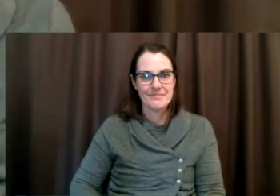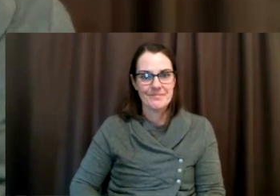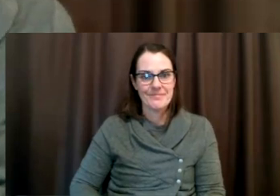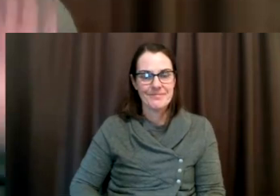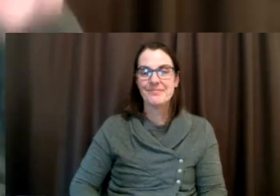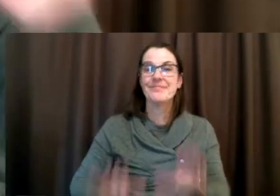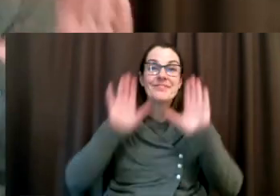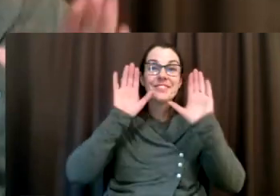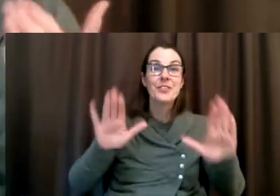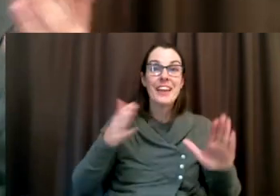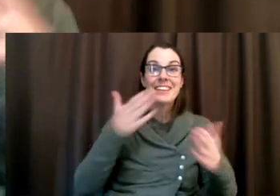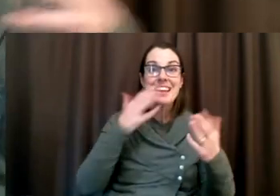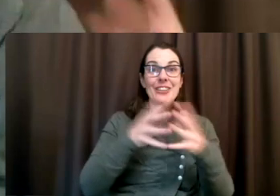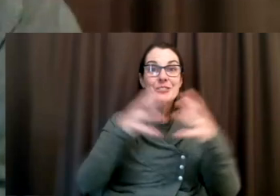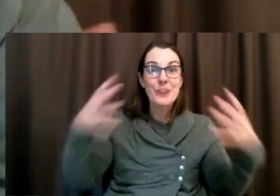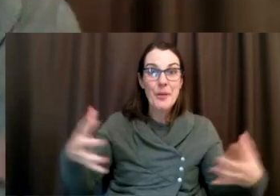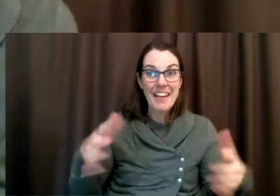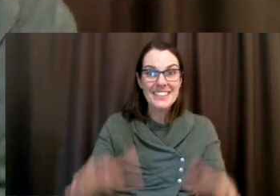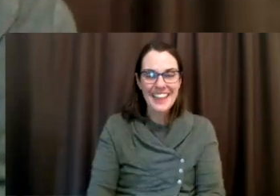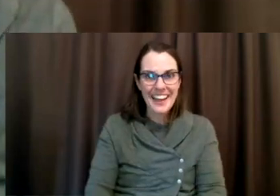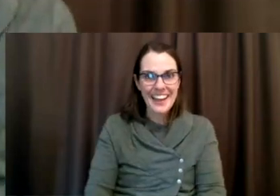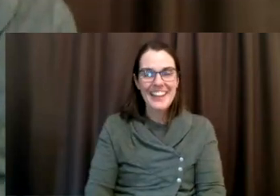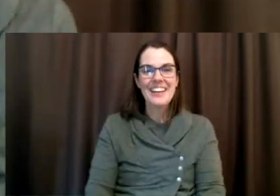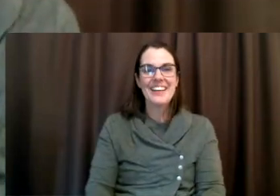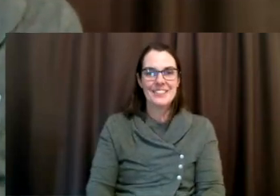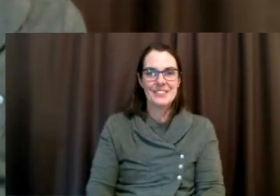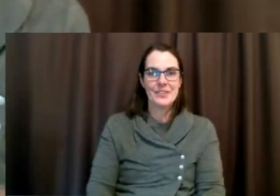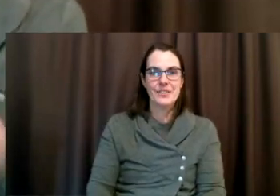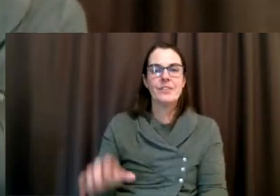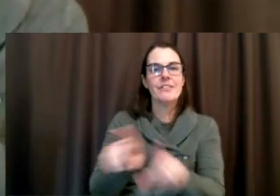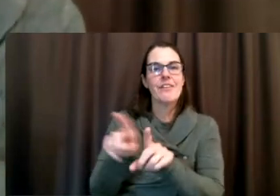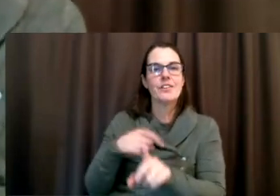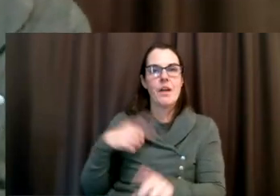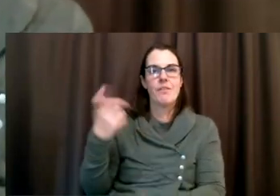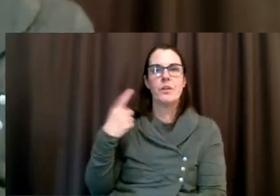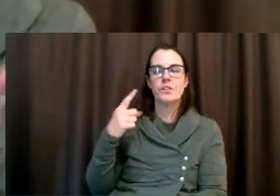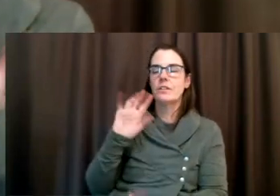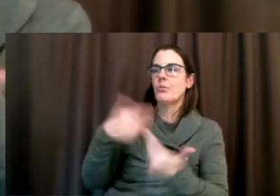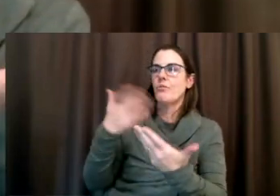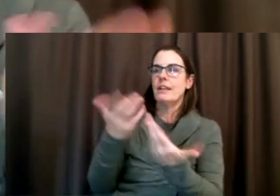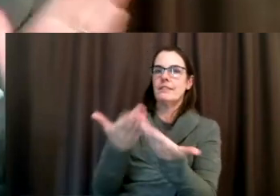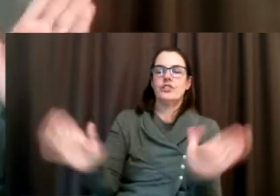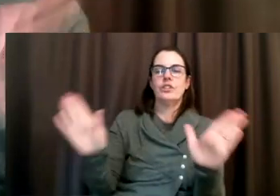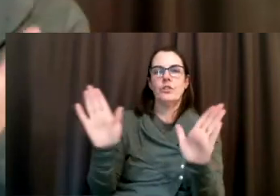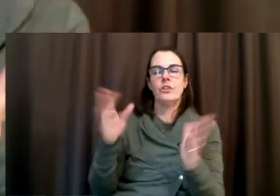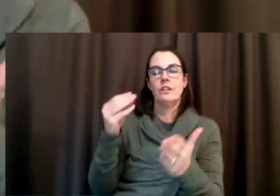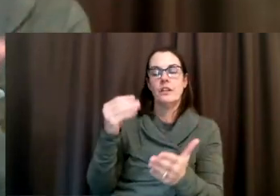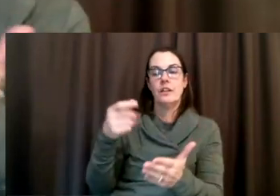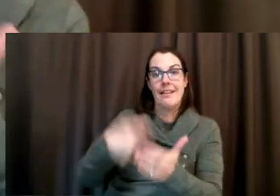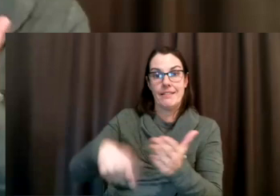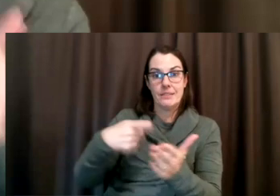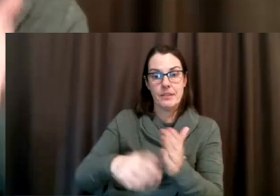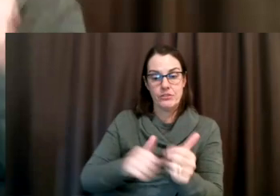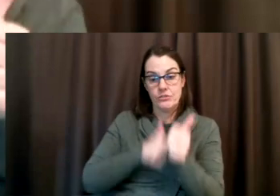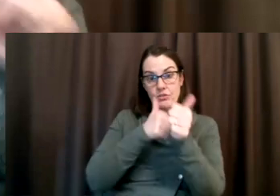Great. Thanks so much. Let's see. We have a question also about providing a general expense tracking template. We don't have